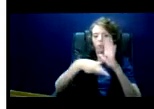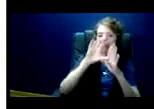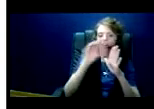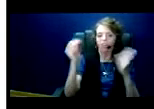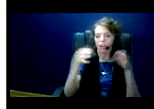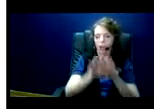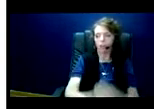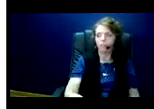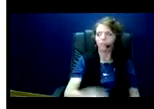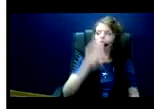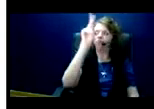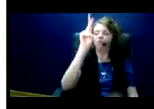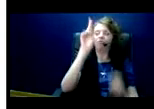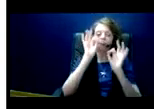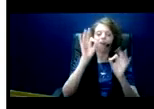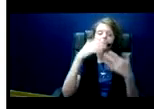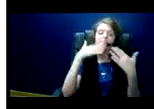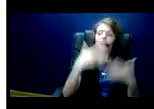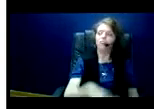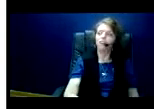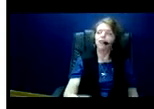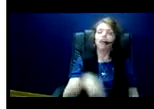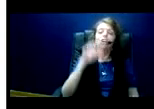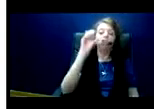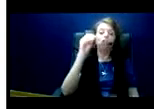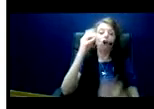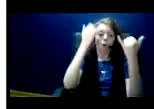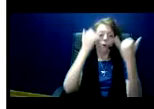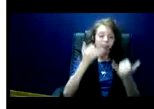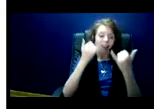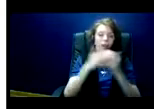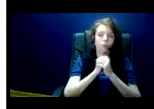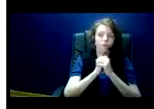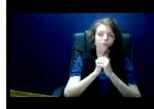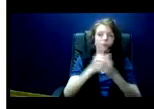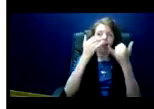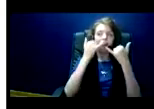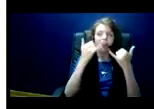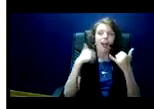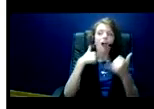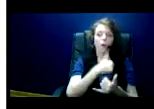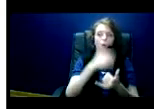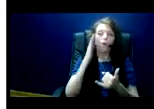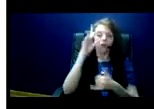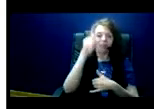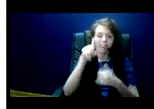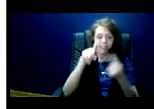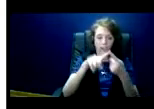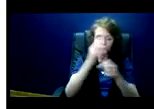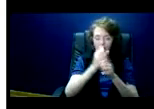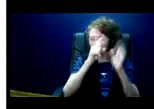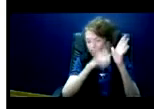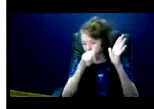Perfect. Thank you. You're So welcome. now we're going to need to get a check,